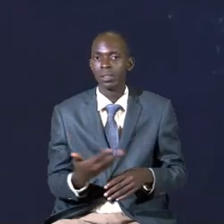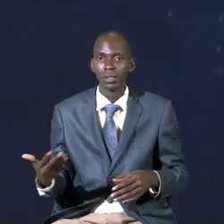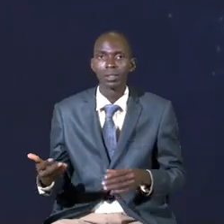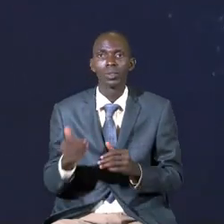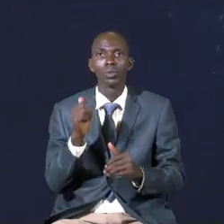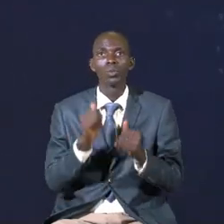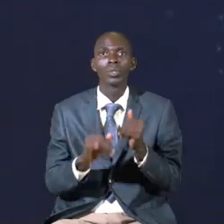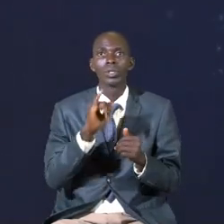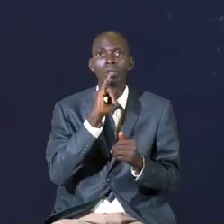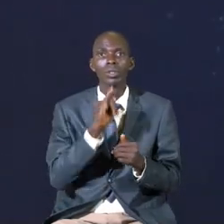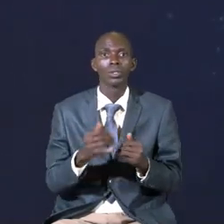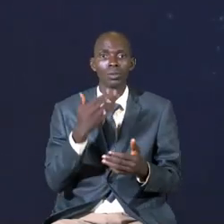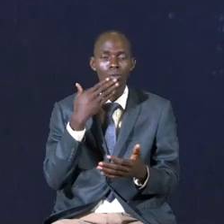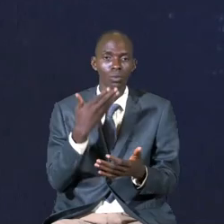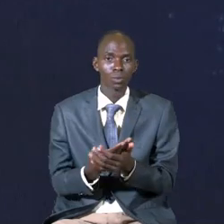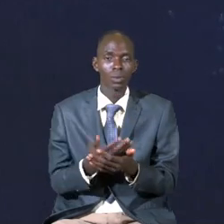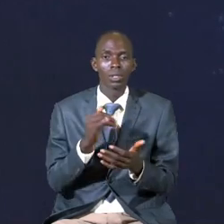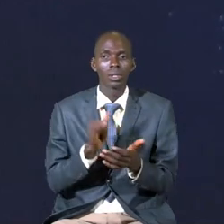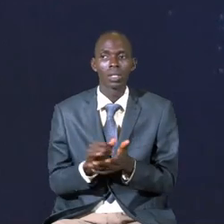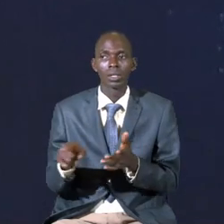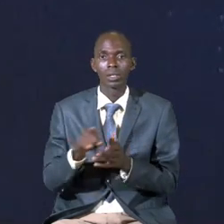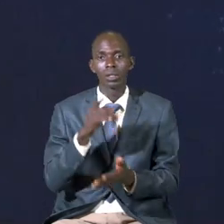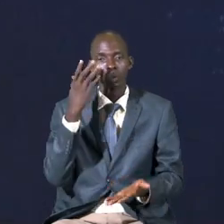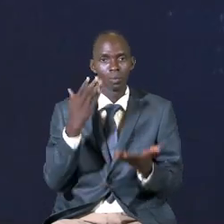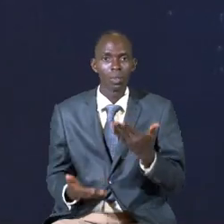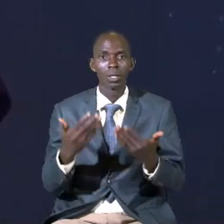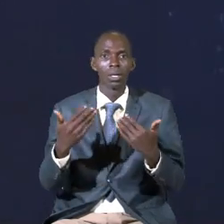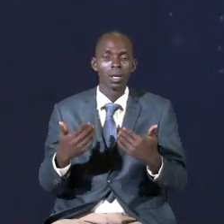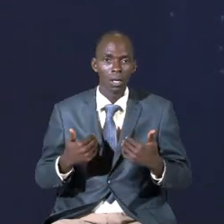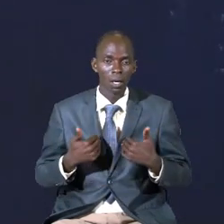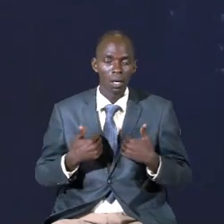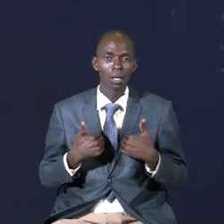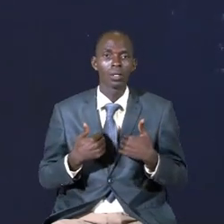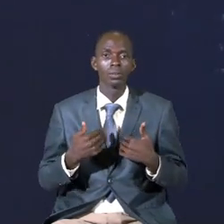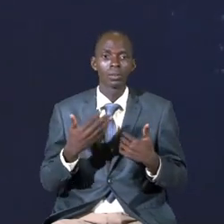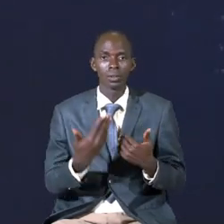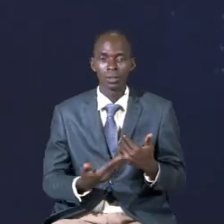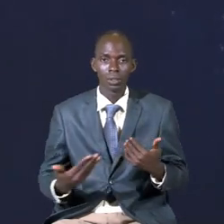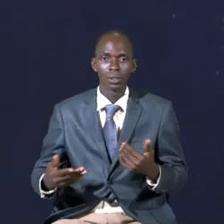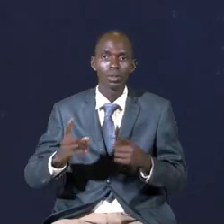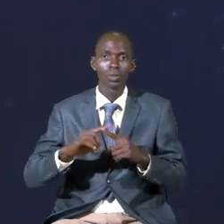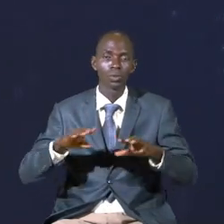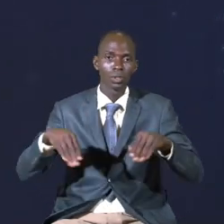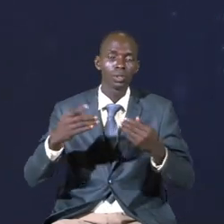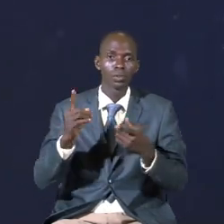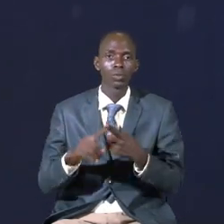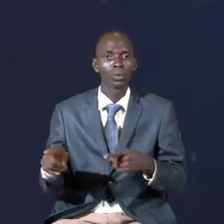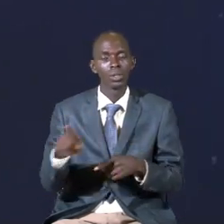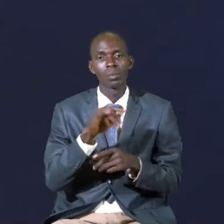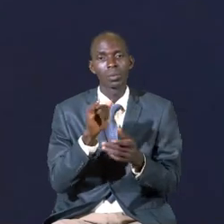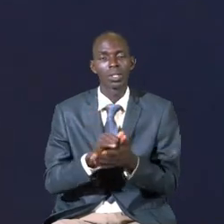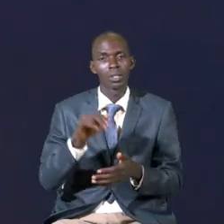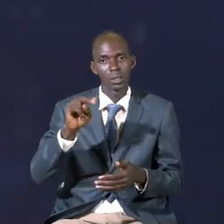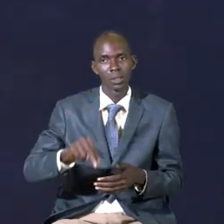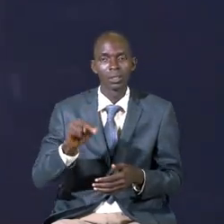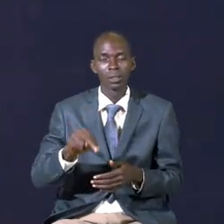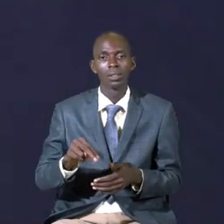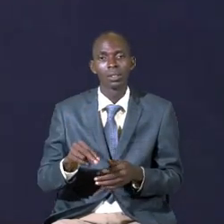good that he may have to give to him that needed and then in verse